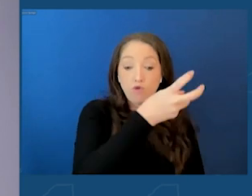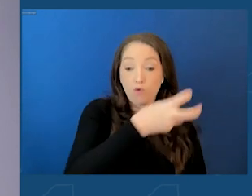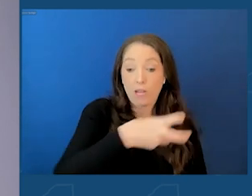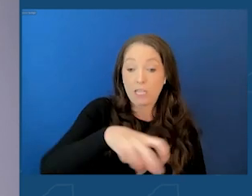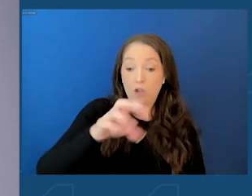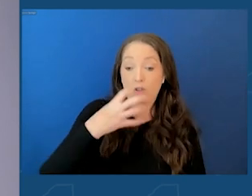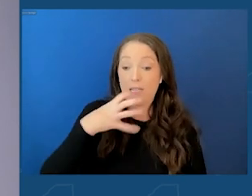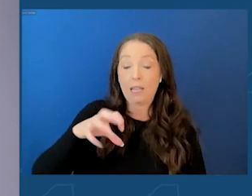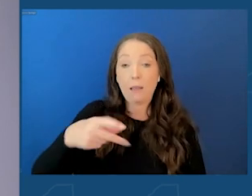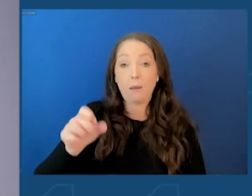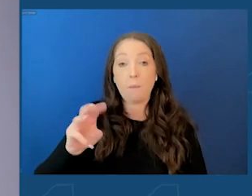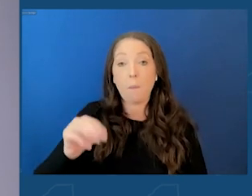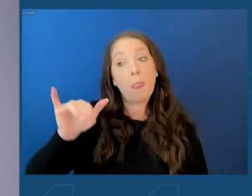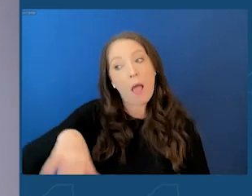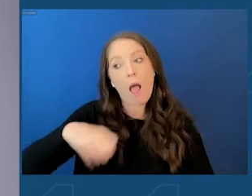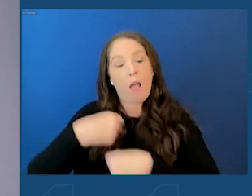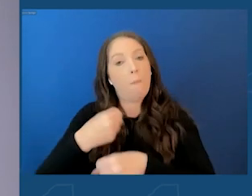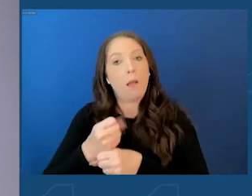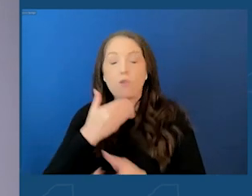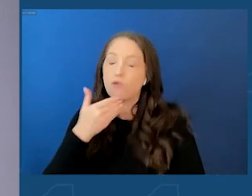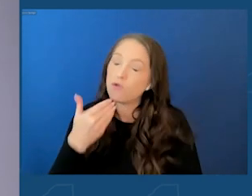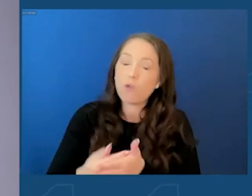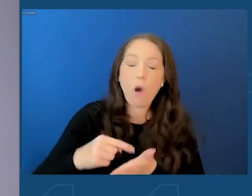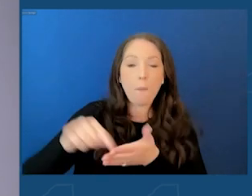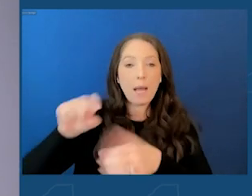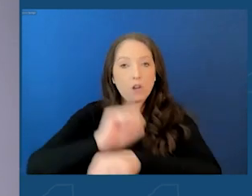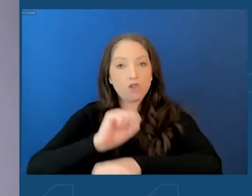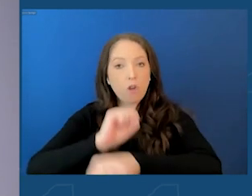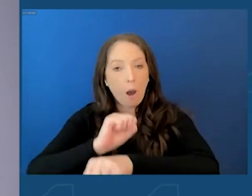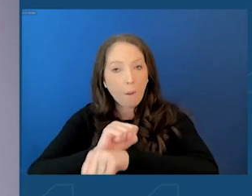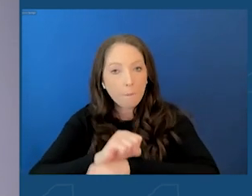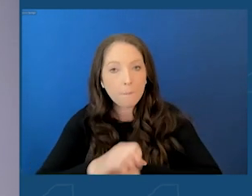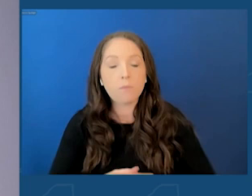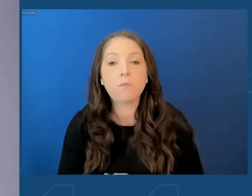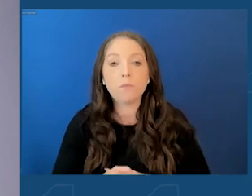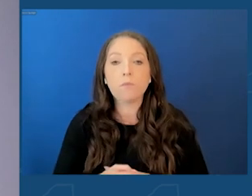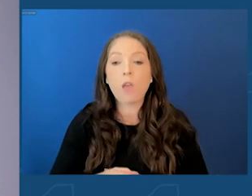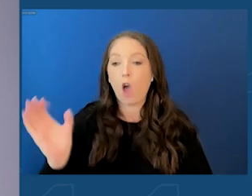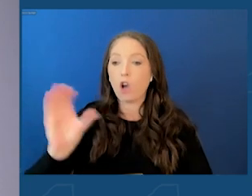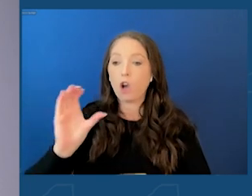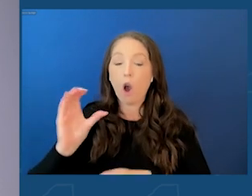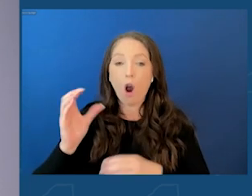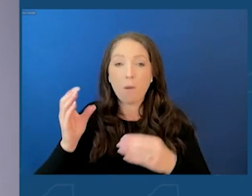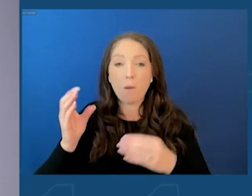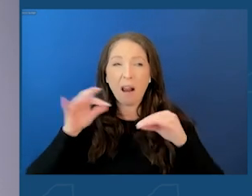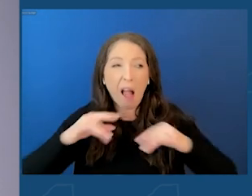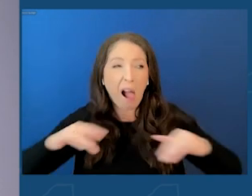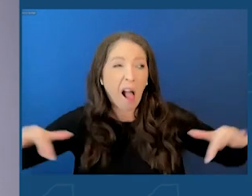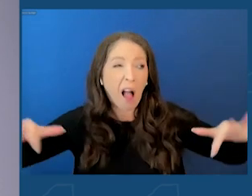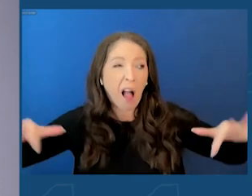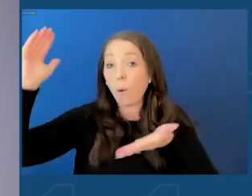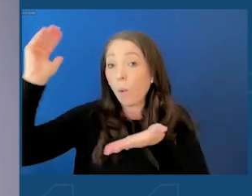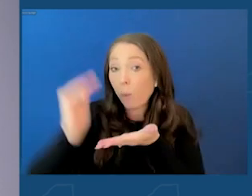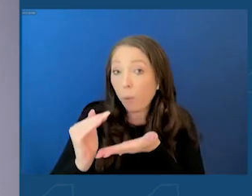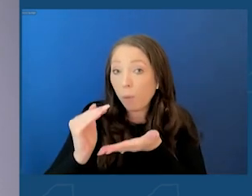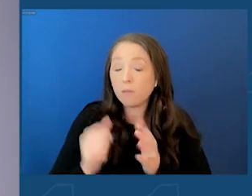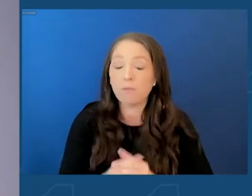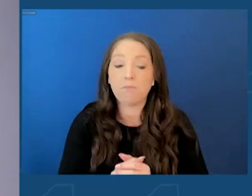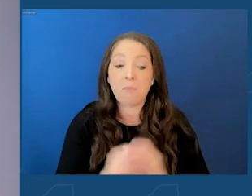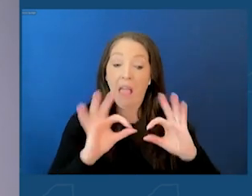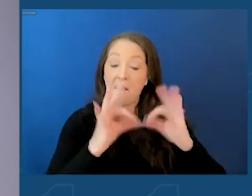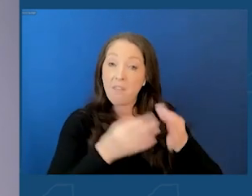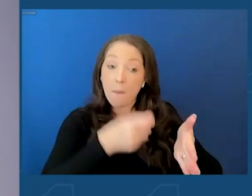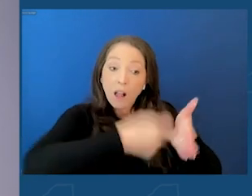creating good-paying jobs. It's curbing our carbon emissions. It's cutting costs for families. It's